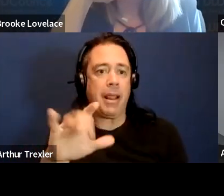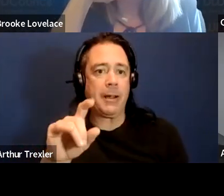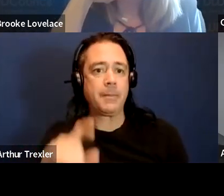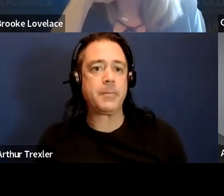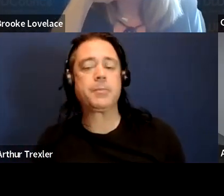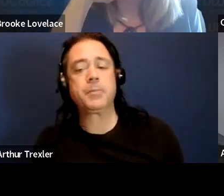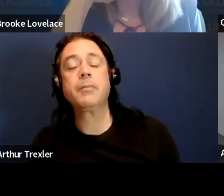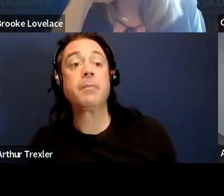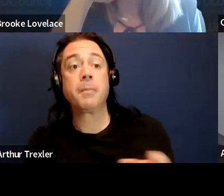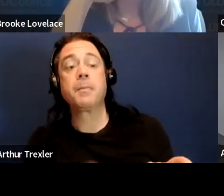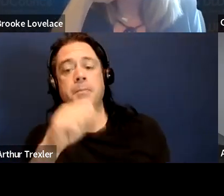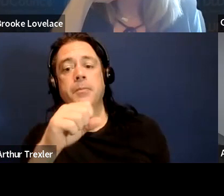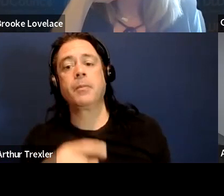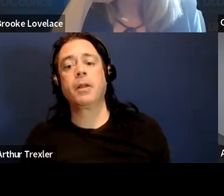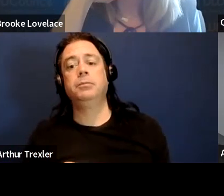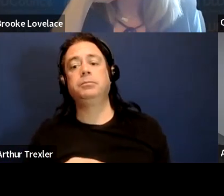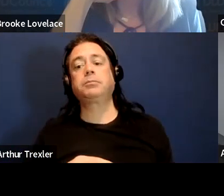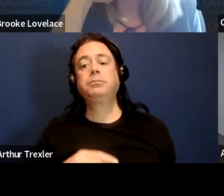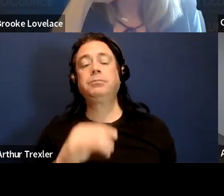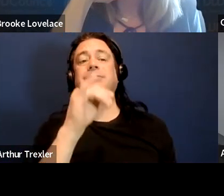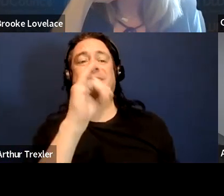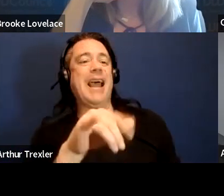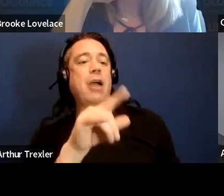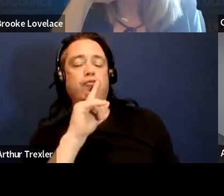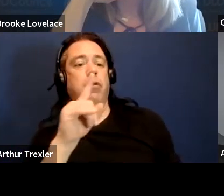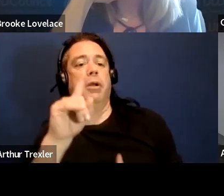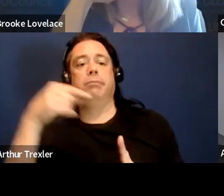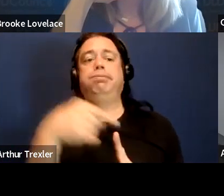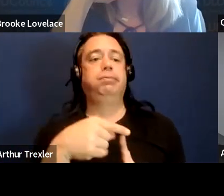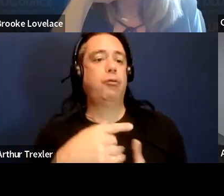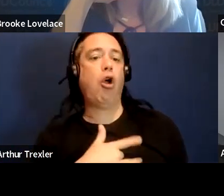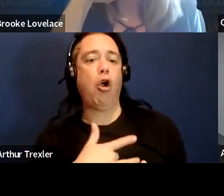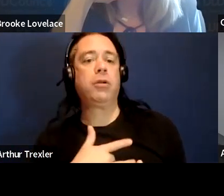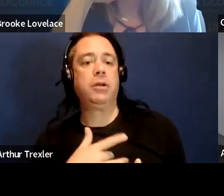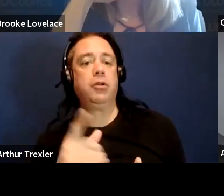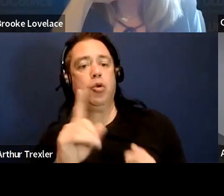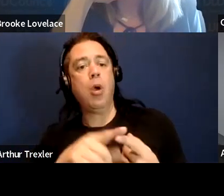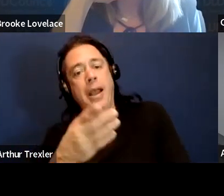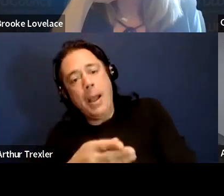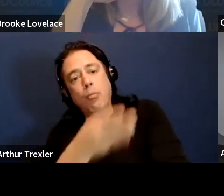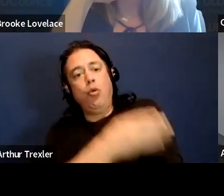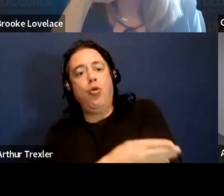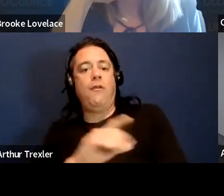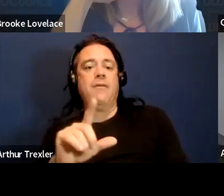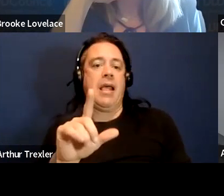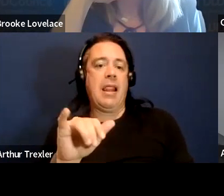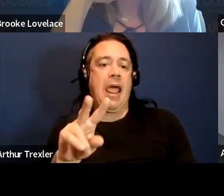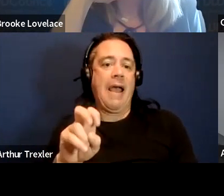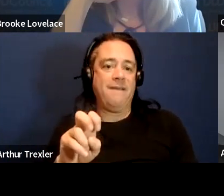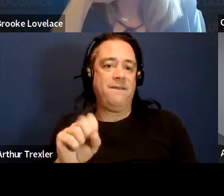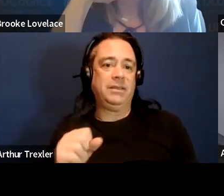Yes, that is the heart, is really improving lives.